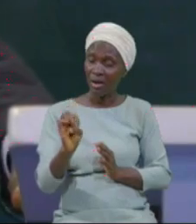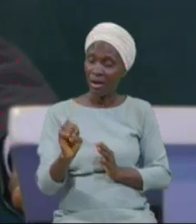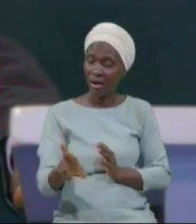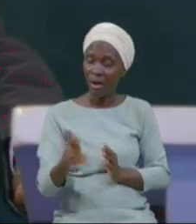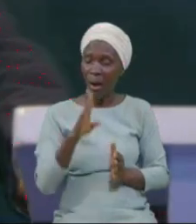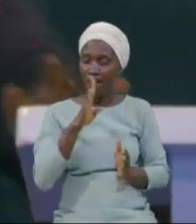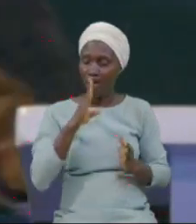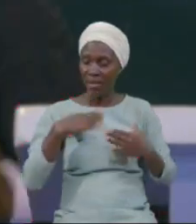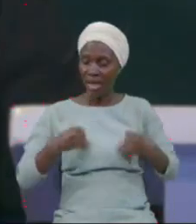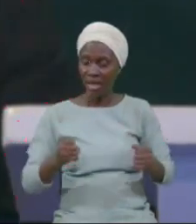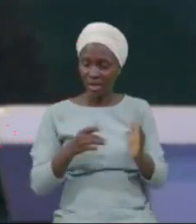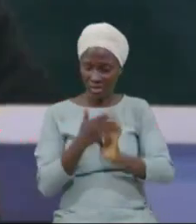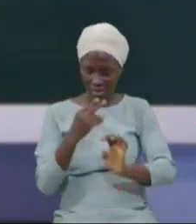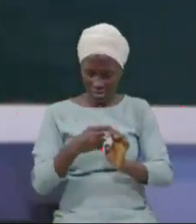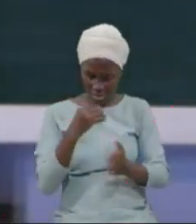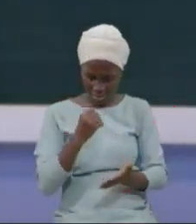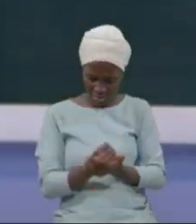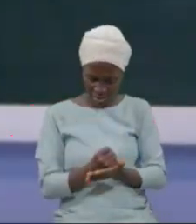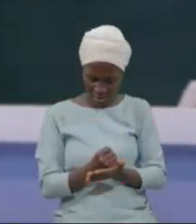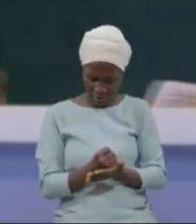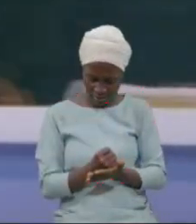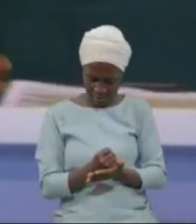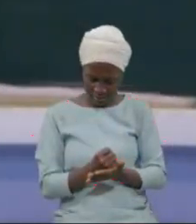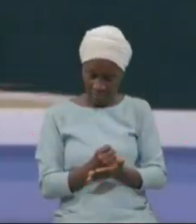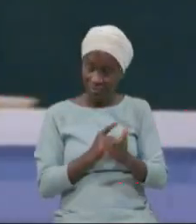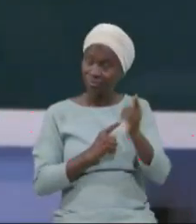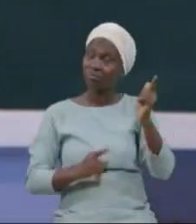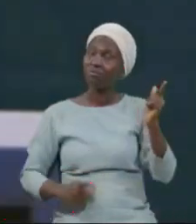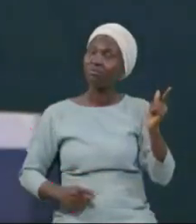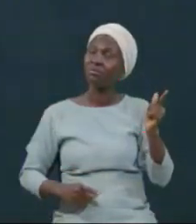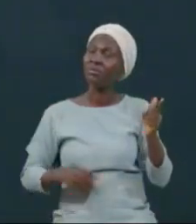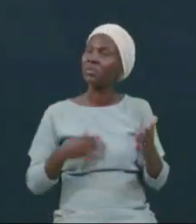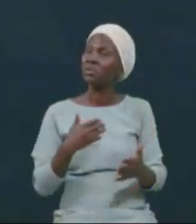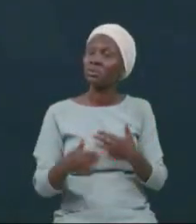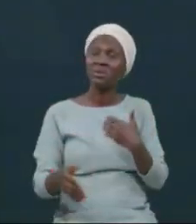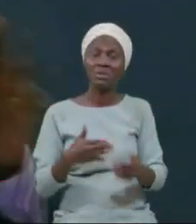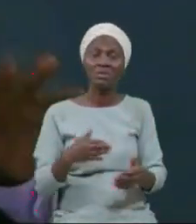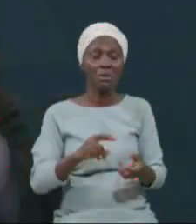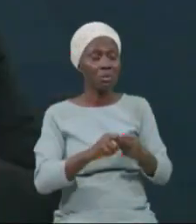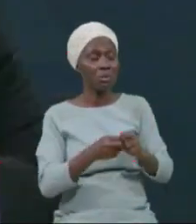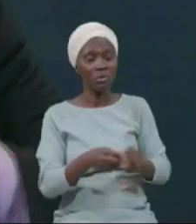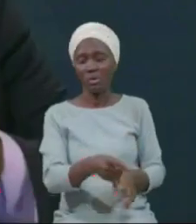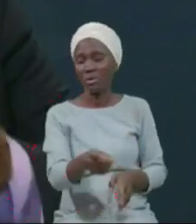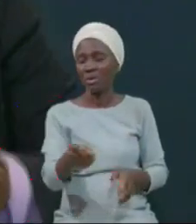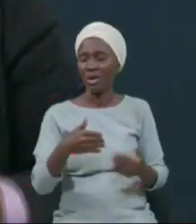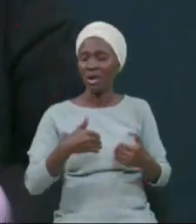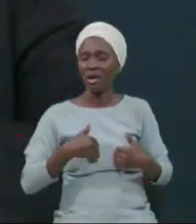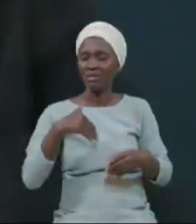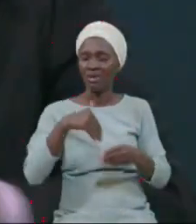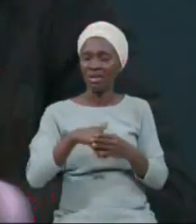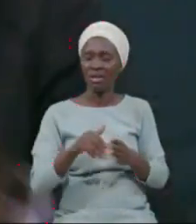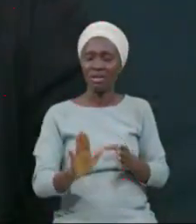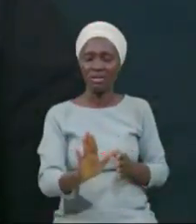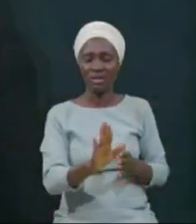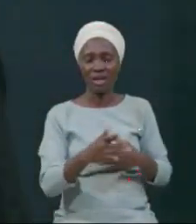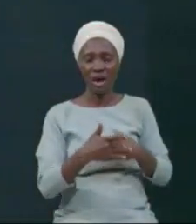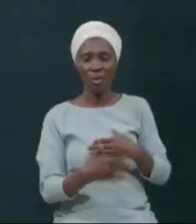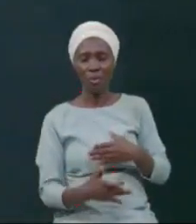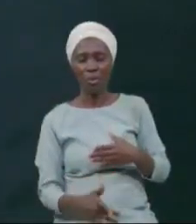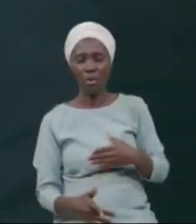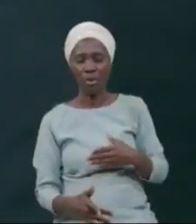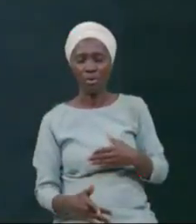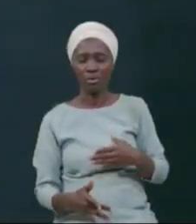name. Lord, whatever problem they have in the blood system, heal them now